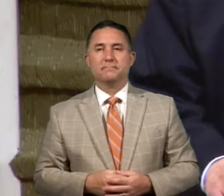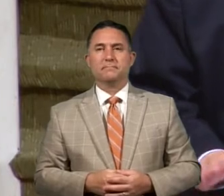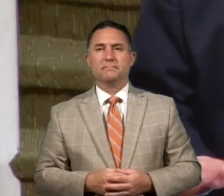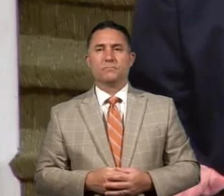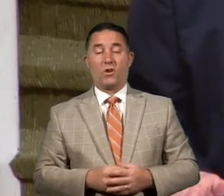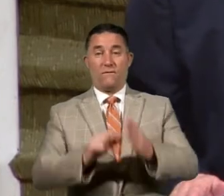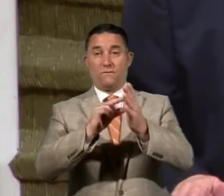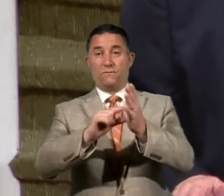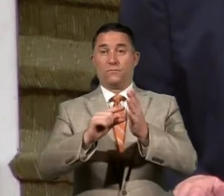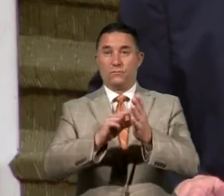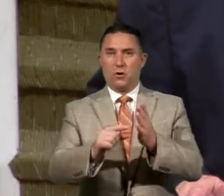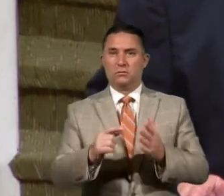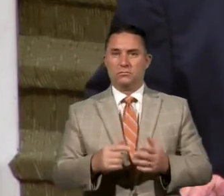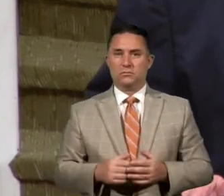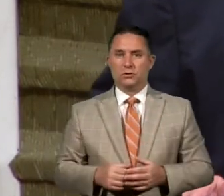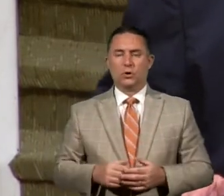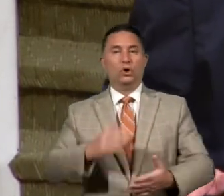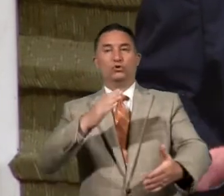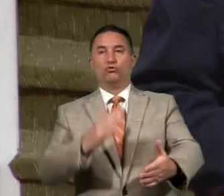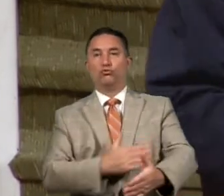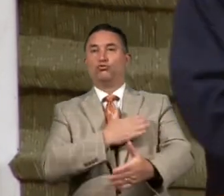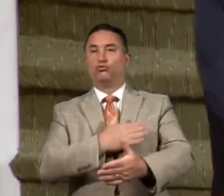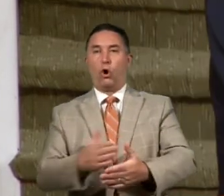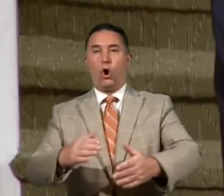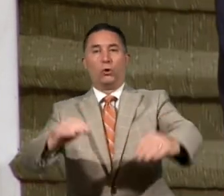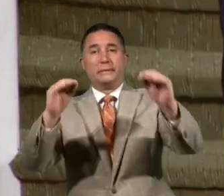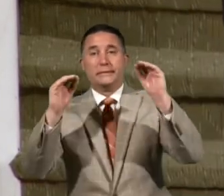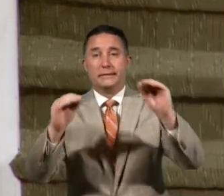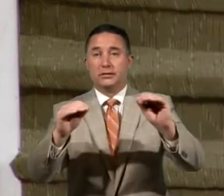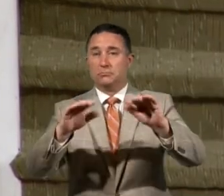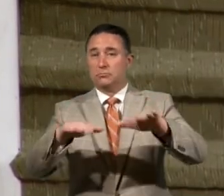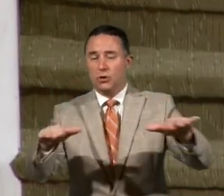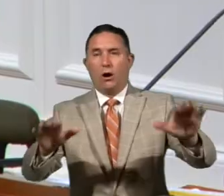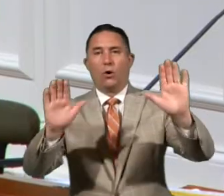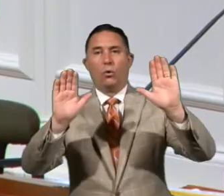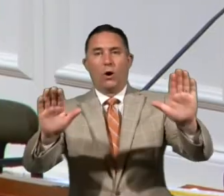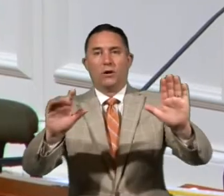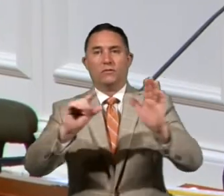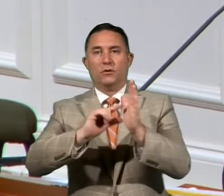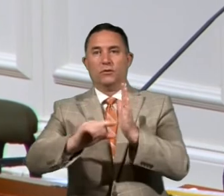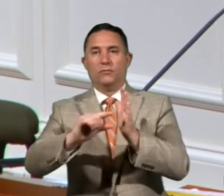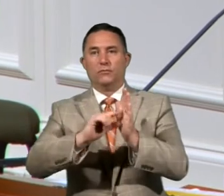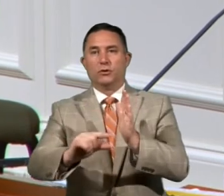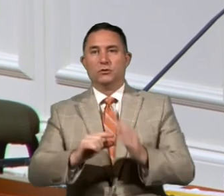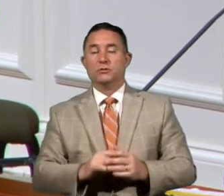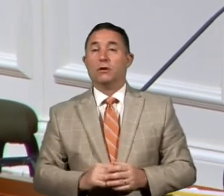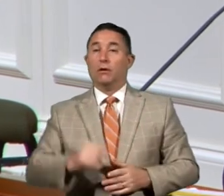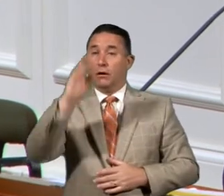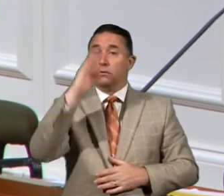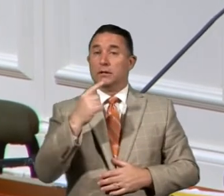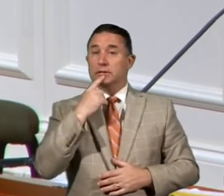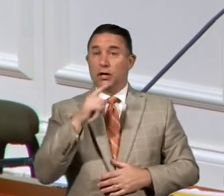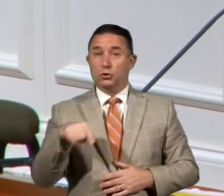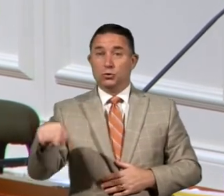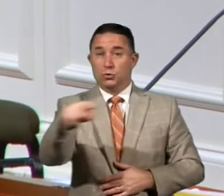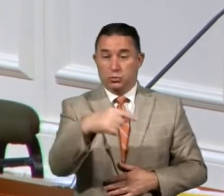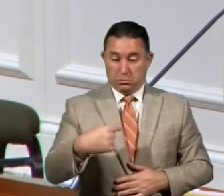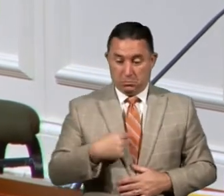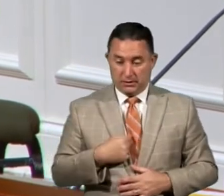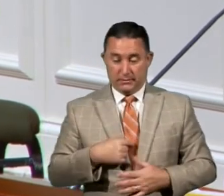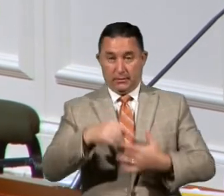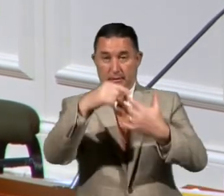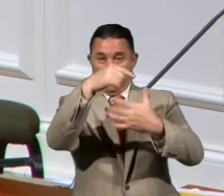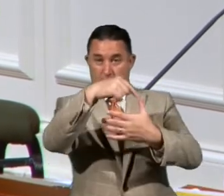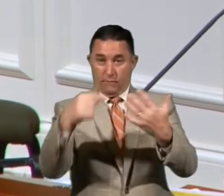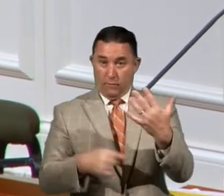This is a verse that we do songs on, that we teach kids, and it's a great verse because God says if you and I will do